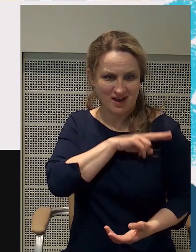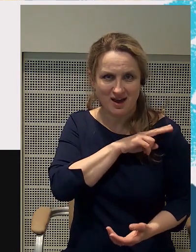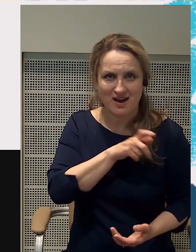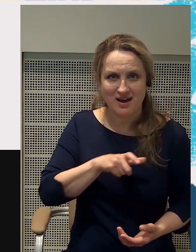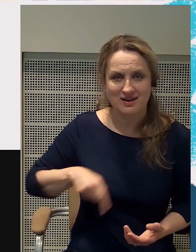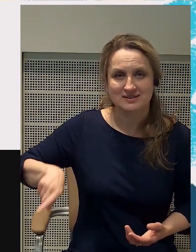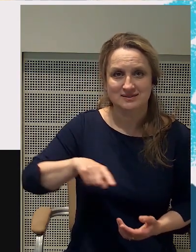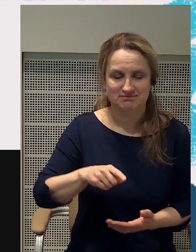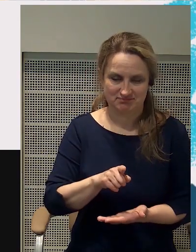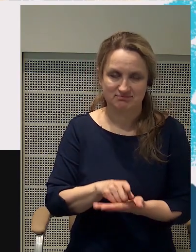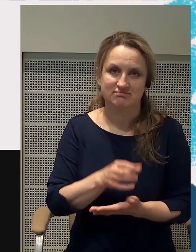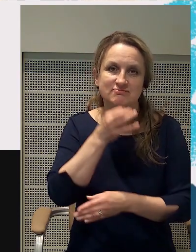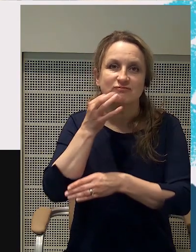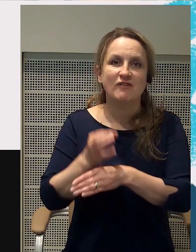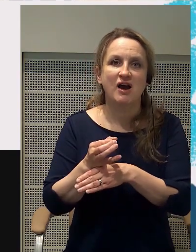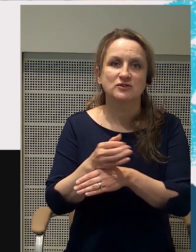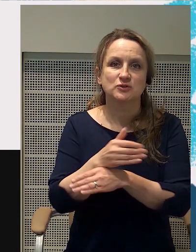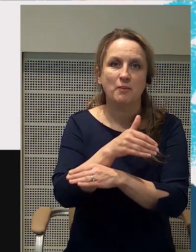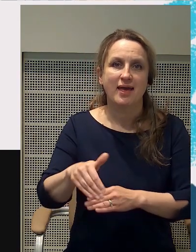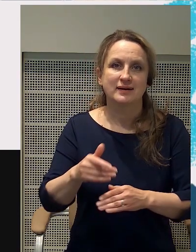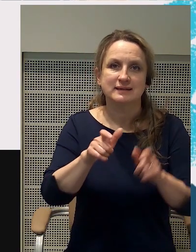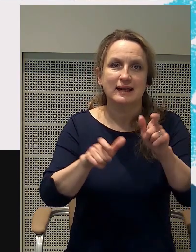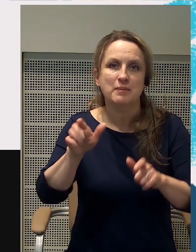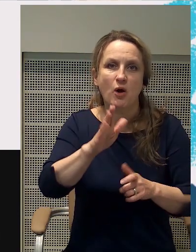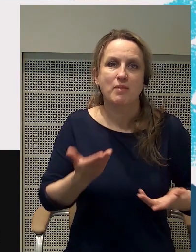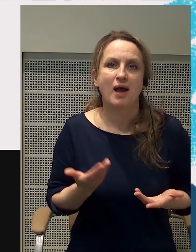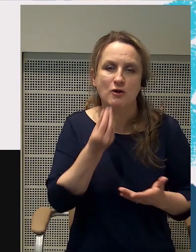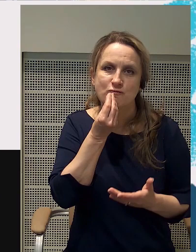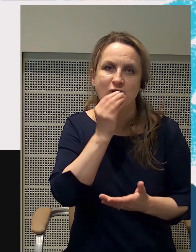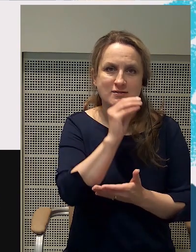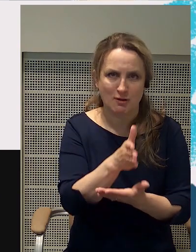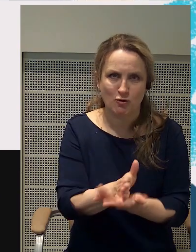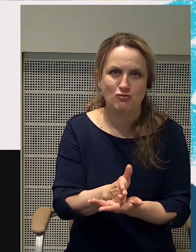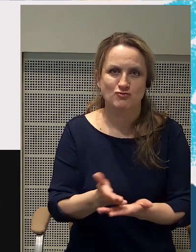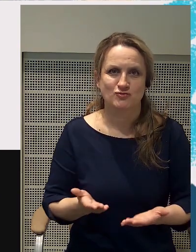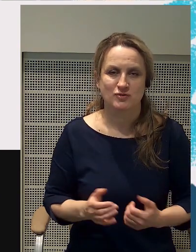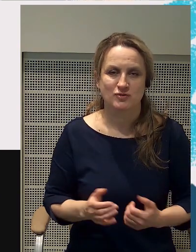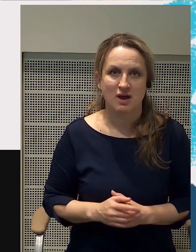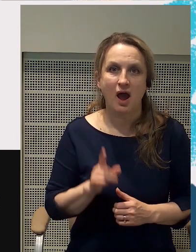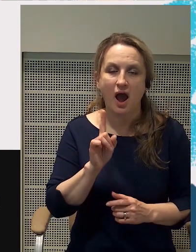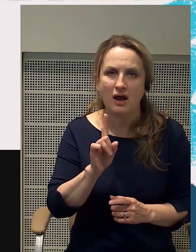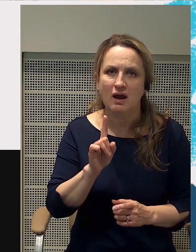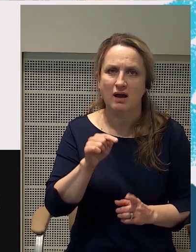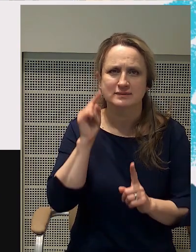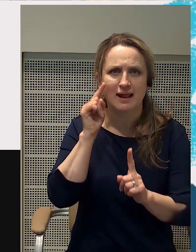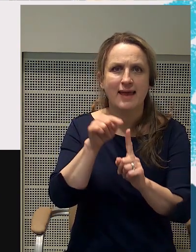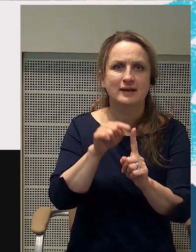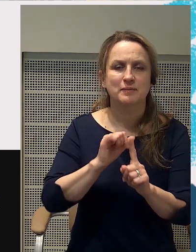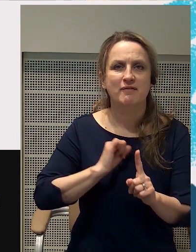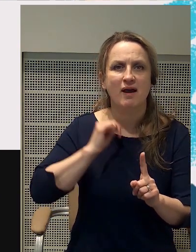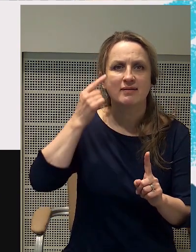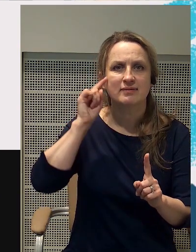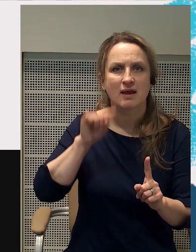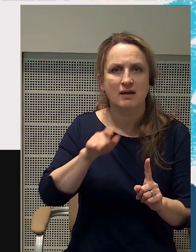for that, we need insight in the quality of life of the patients. And I think professionals have usually a mind of their own, and we think we